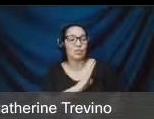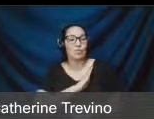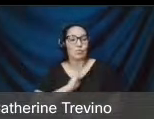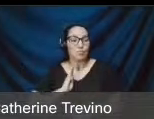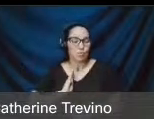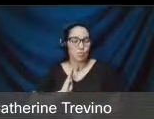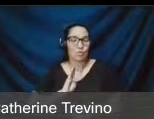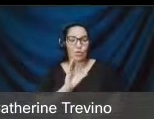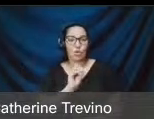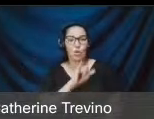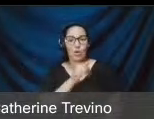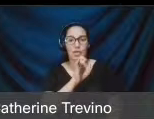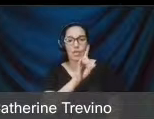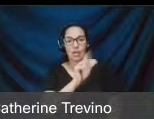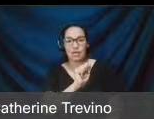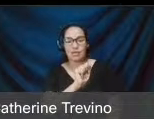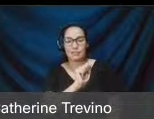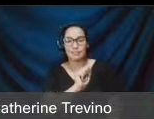Thoring Ojeda.